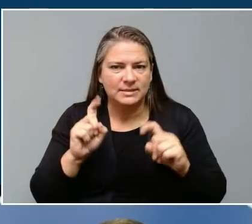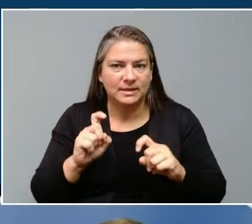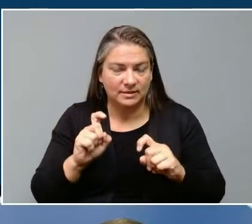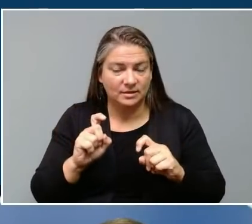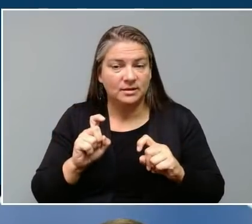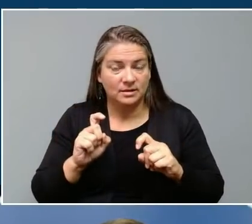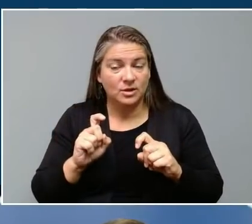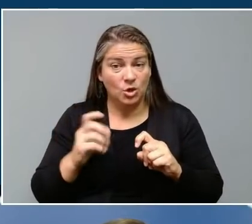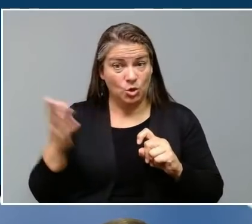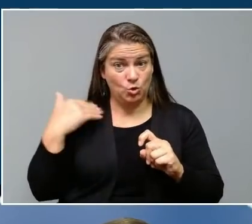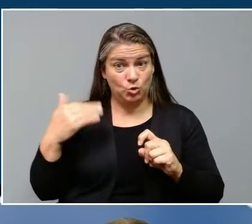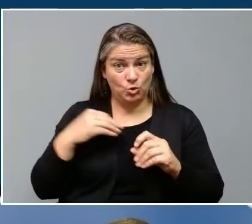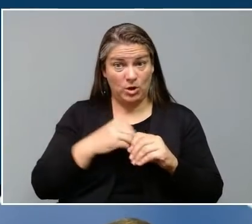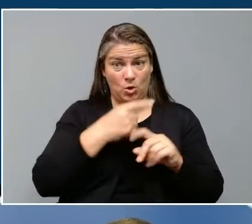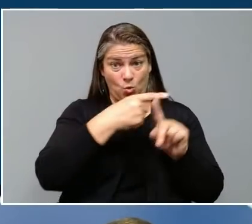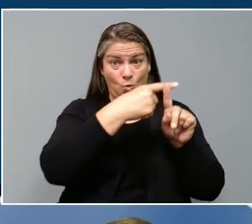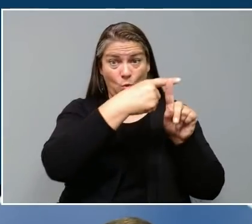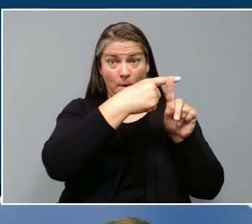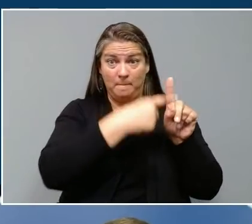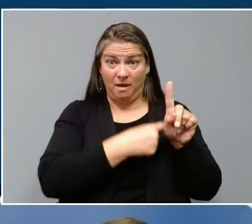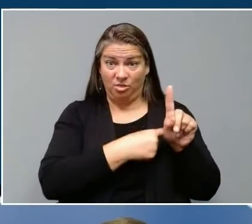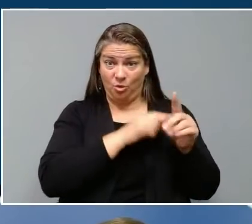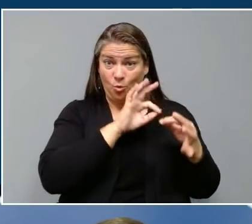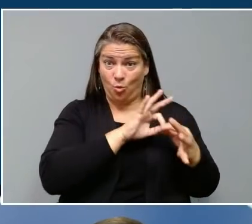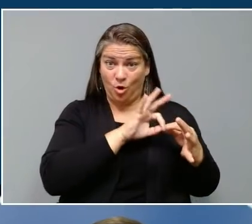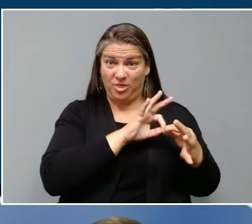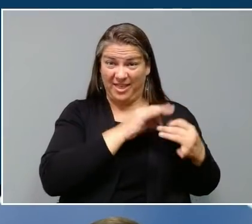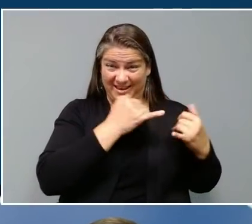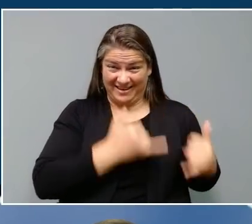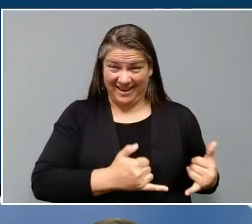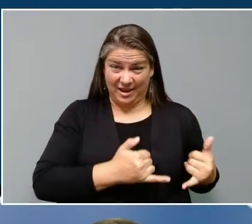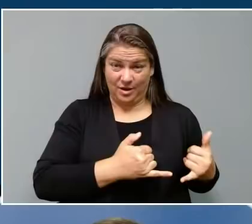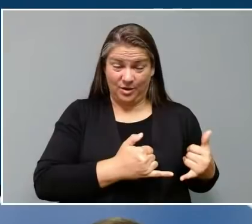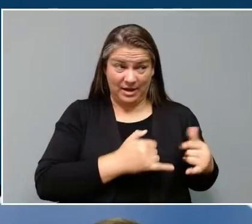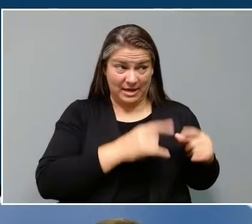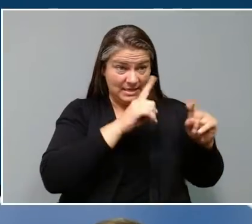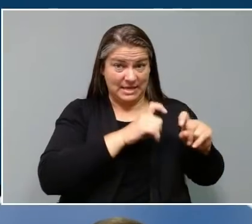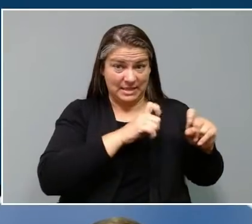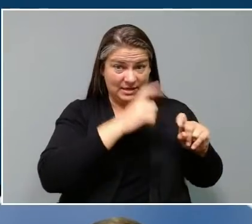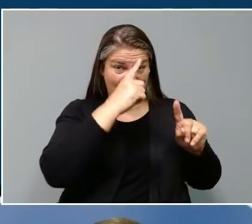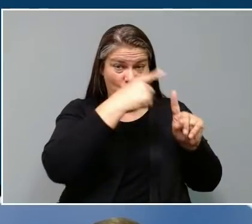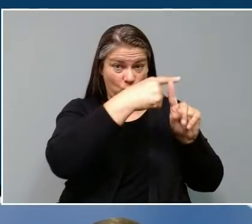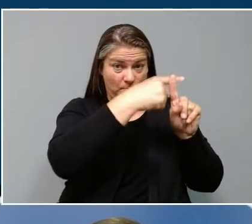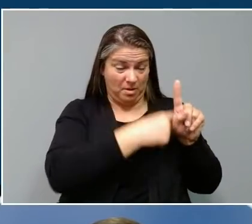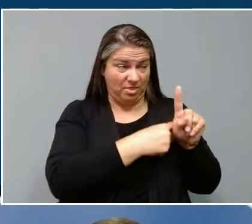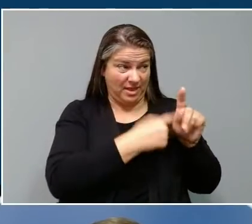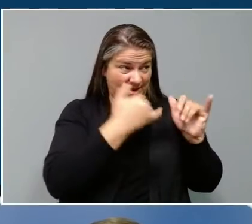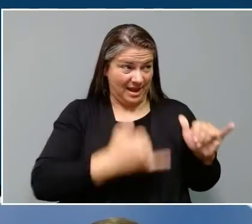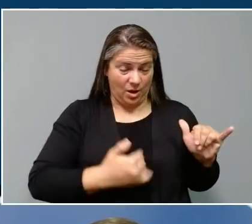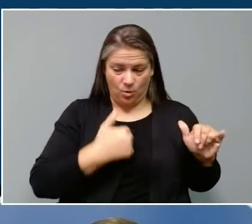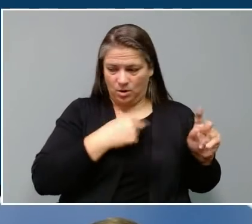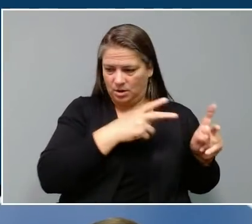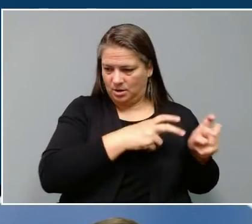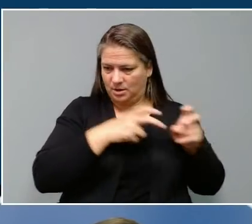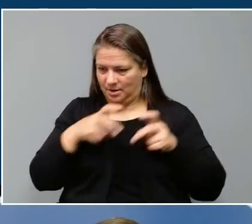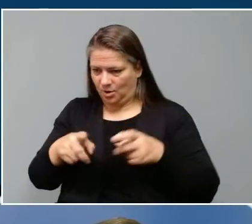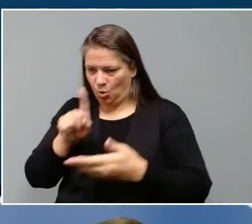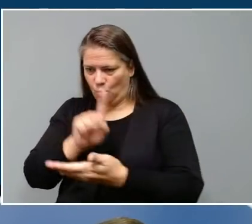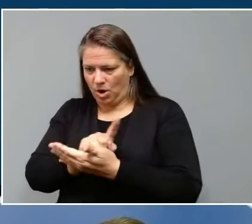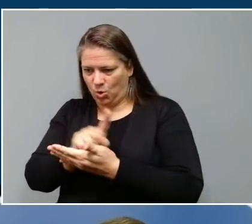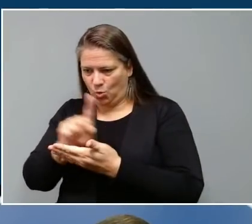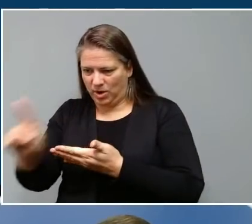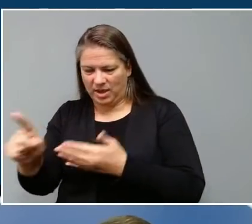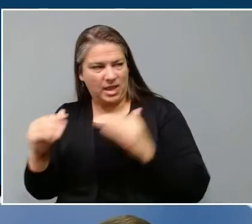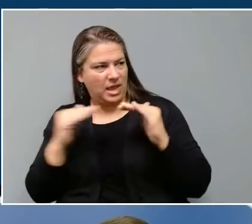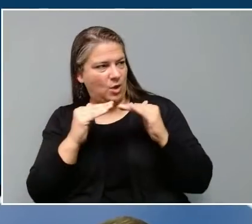in a month, we are now doing in a week in terms of testing, and that's picking up. That is a good thing. Remember, it's one of the reasons that we saw